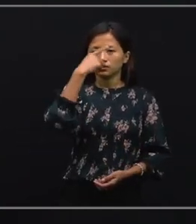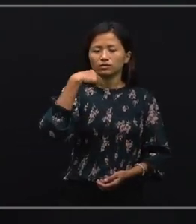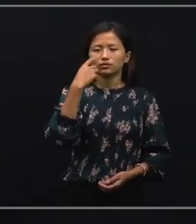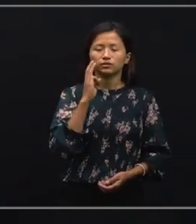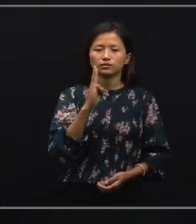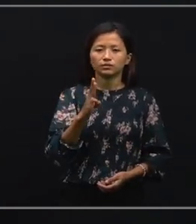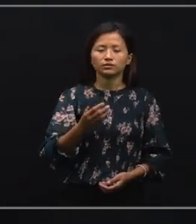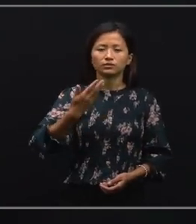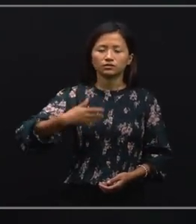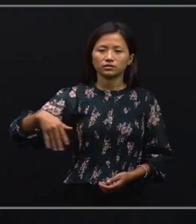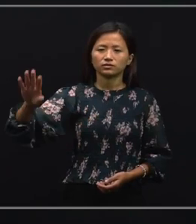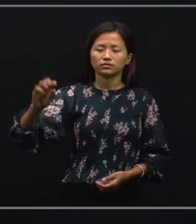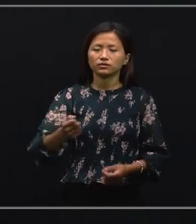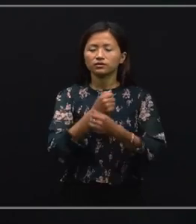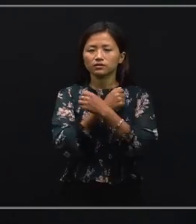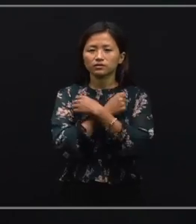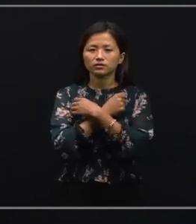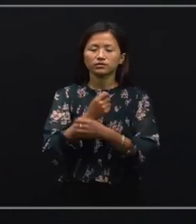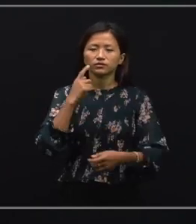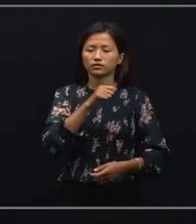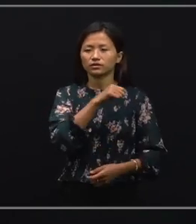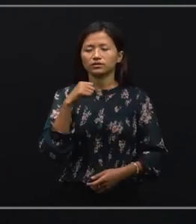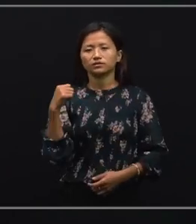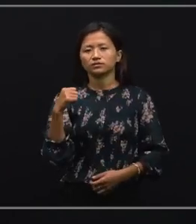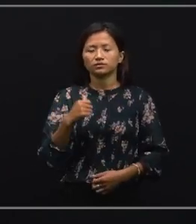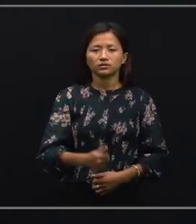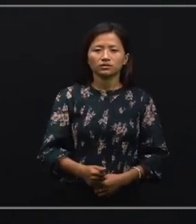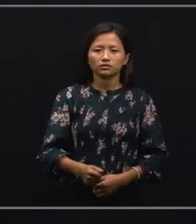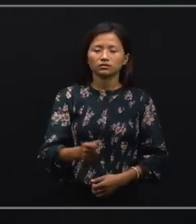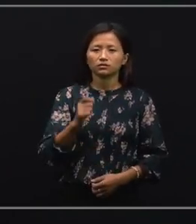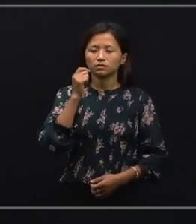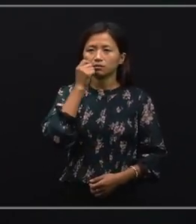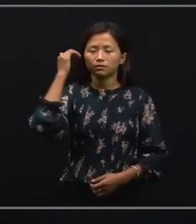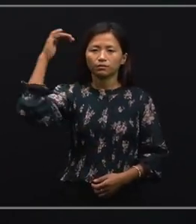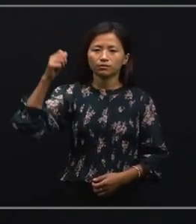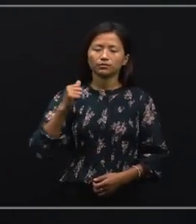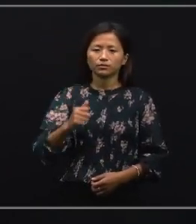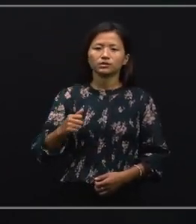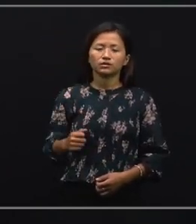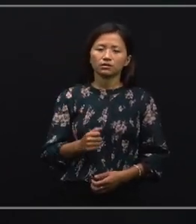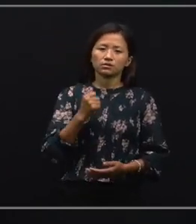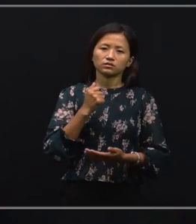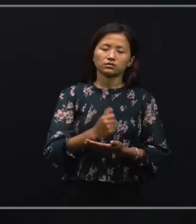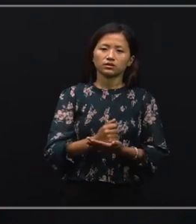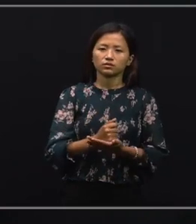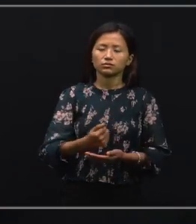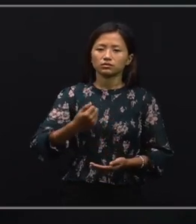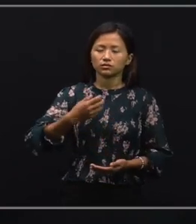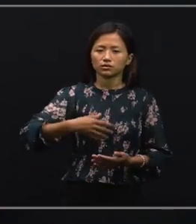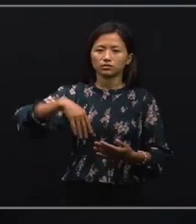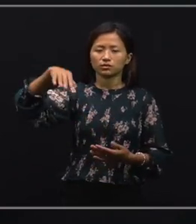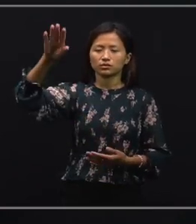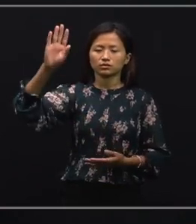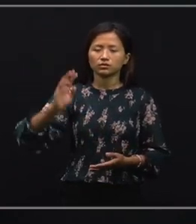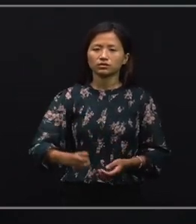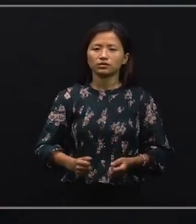who will be left all alone without the lover if you are killed. And so the boatman decided to take them across the